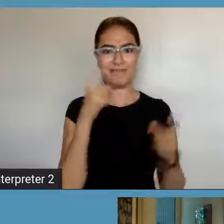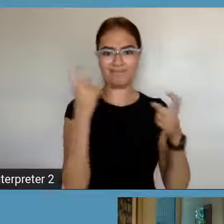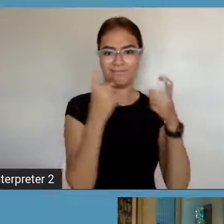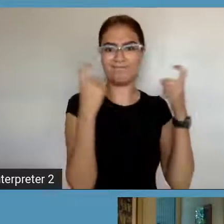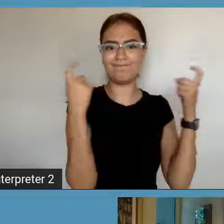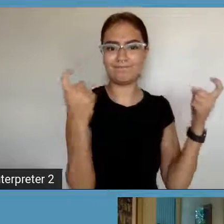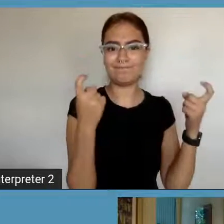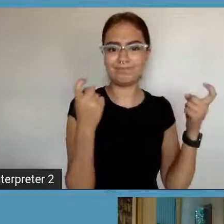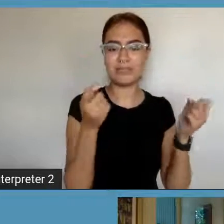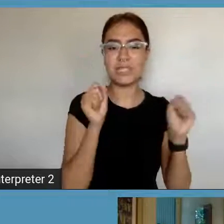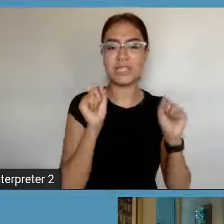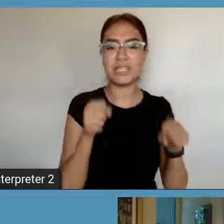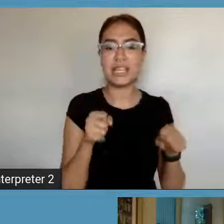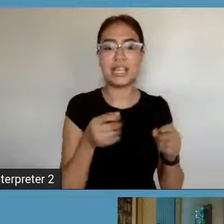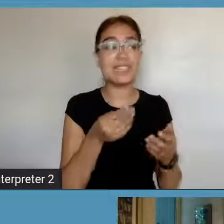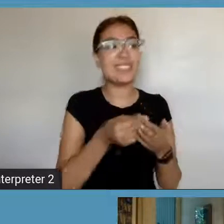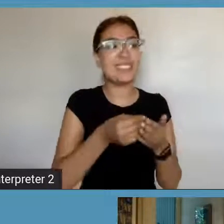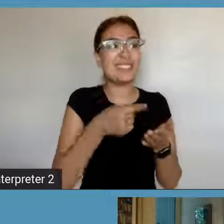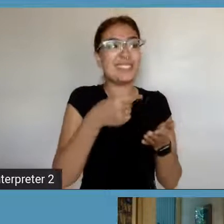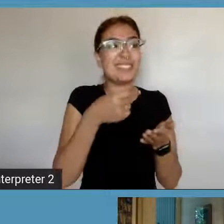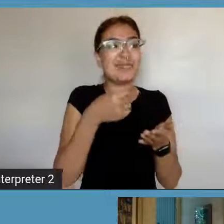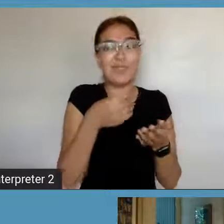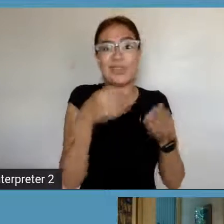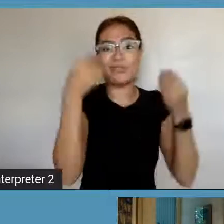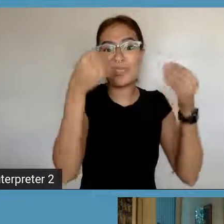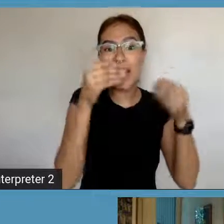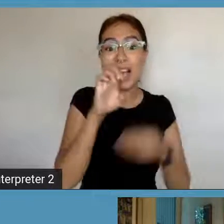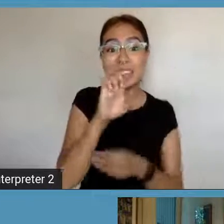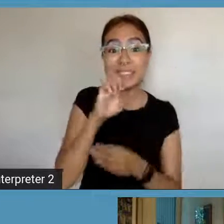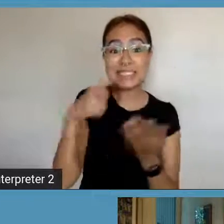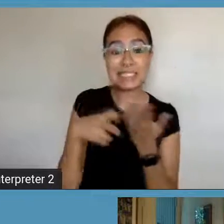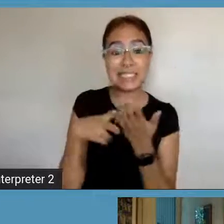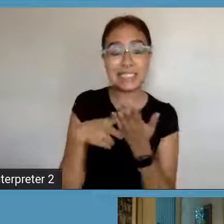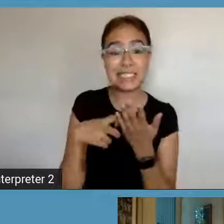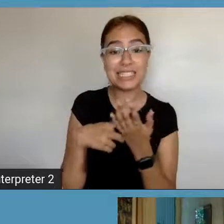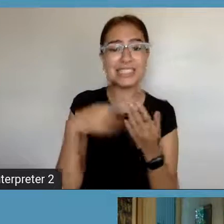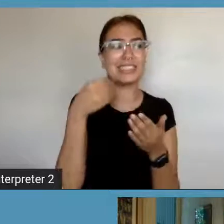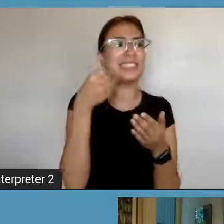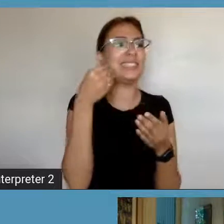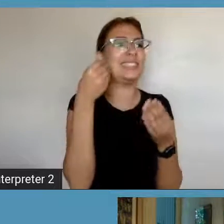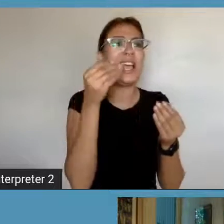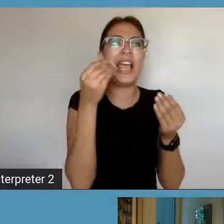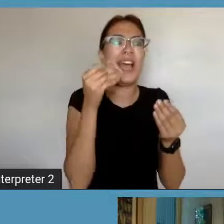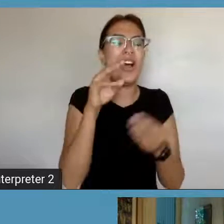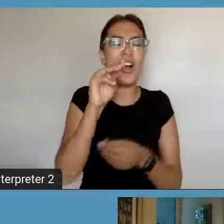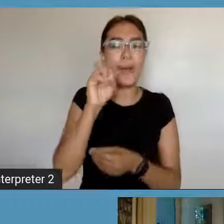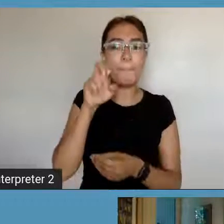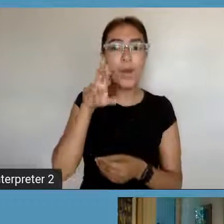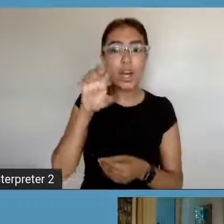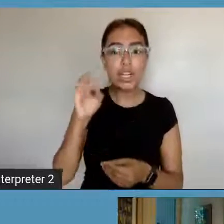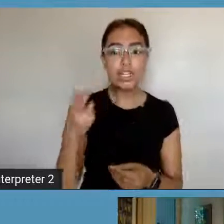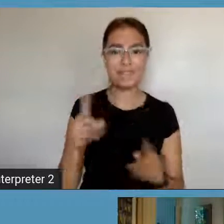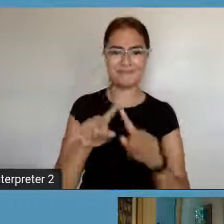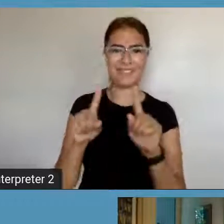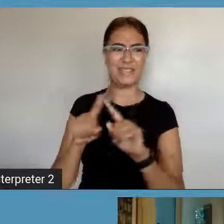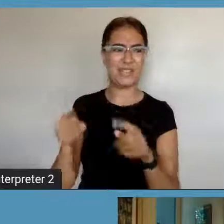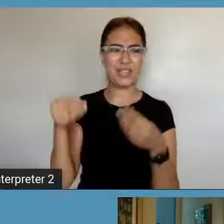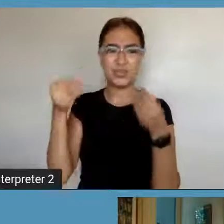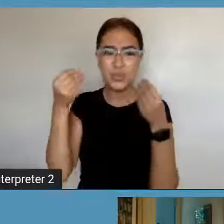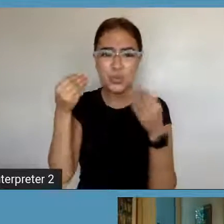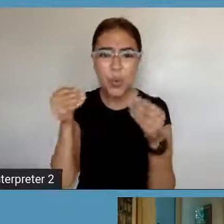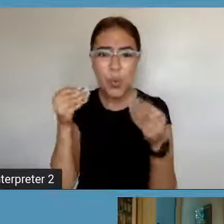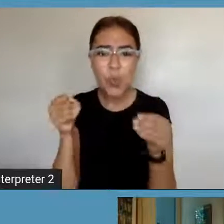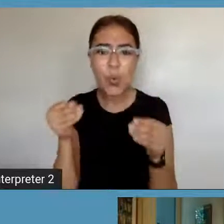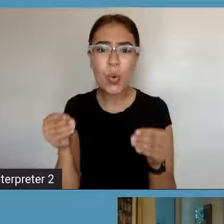can sell e-tickets, you can sell all kinds of, you know, merchandise. You can have an e-commerce store where, you